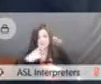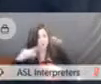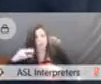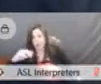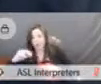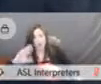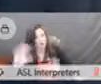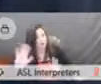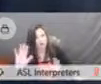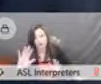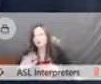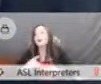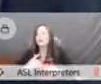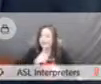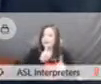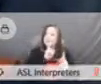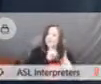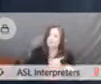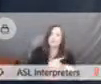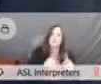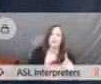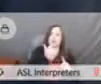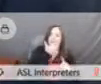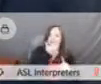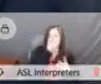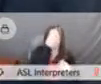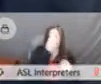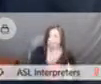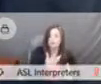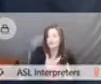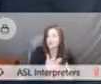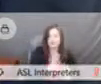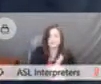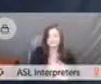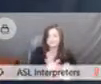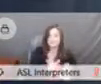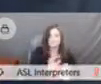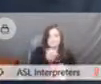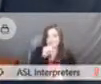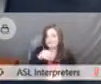were some reports, misguided reports that asserted it, and it was not in